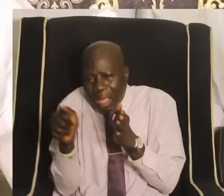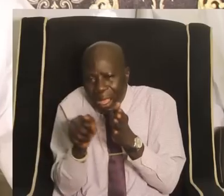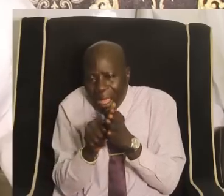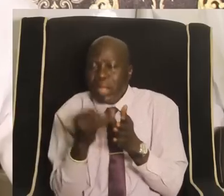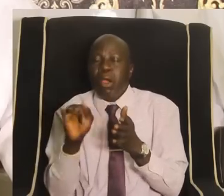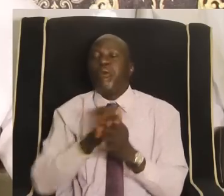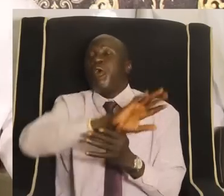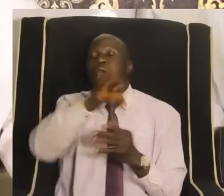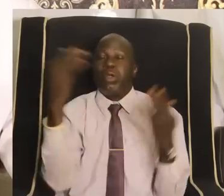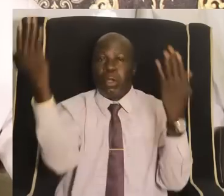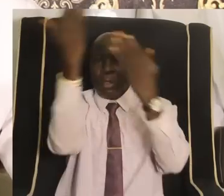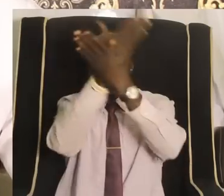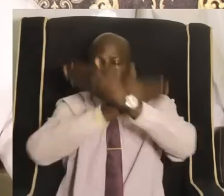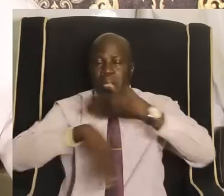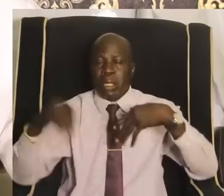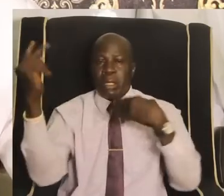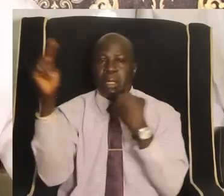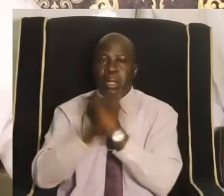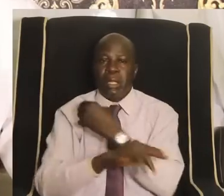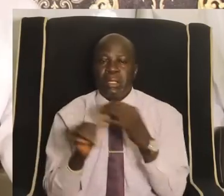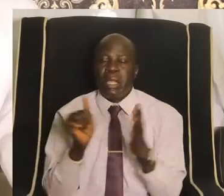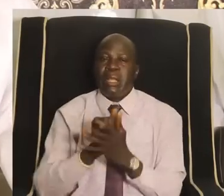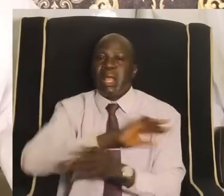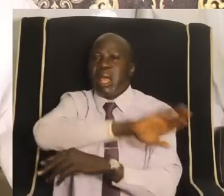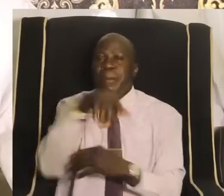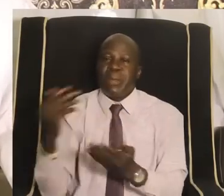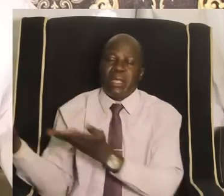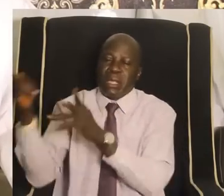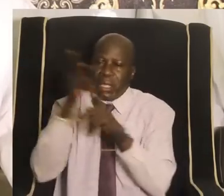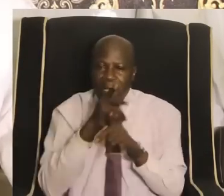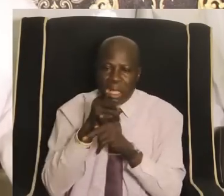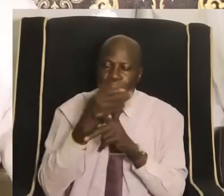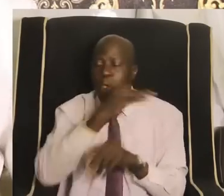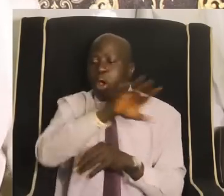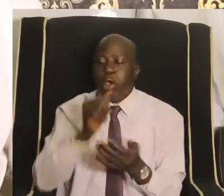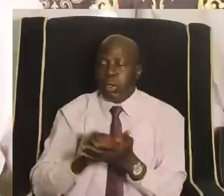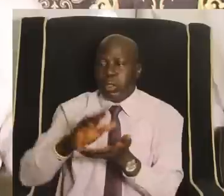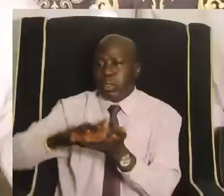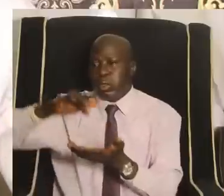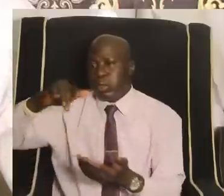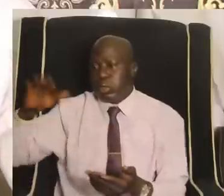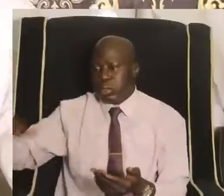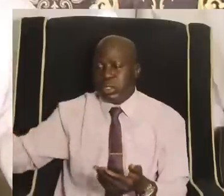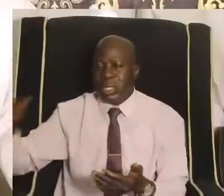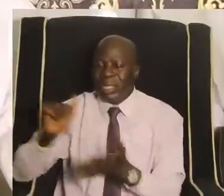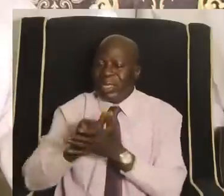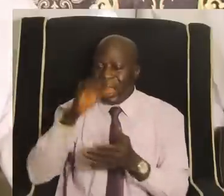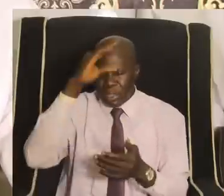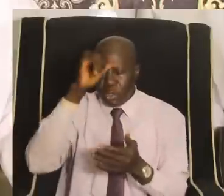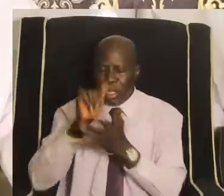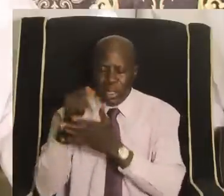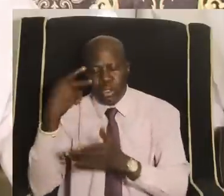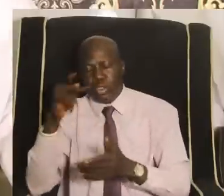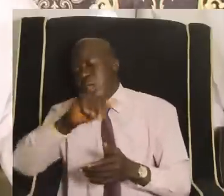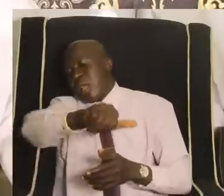will save you from poverty. He will build good houses for you. Buy you good cars. Will make you famous in the